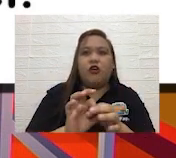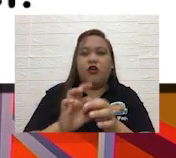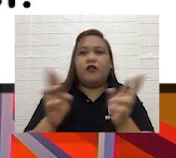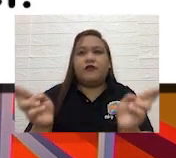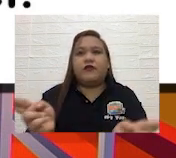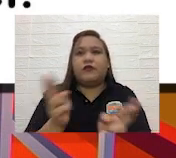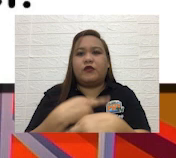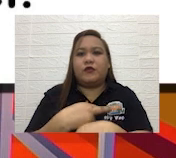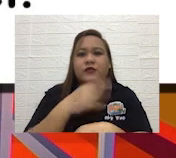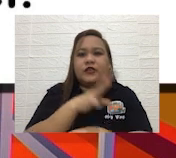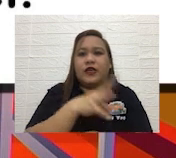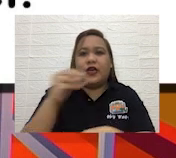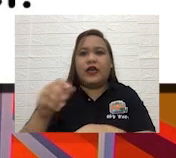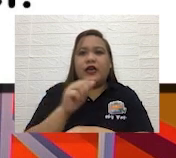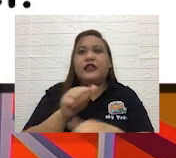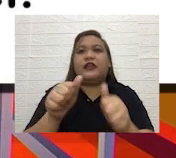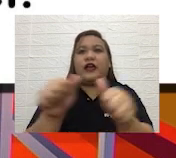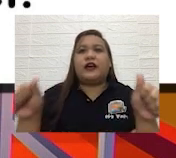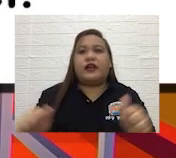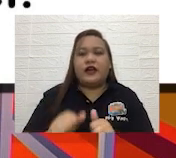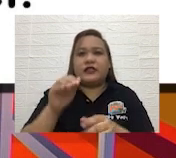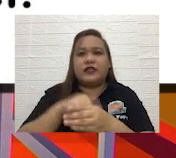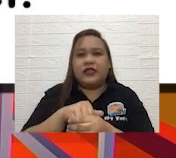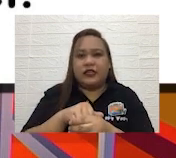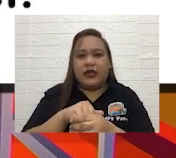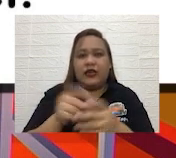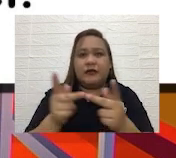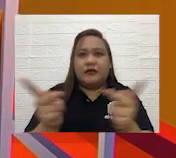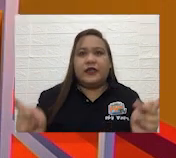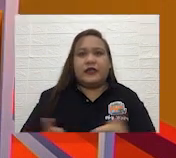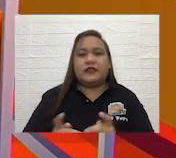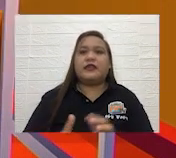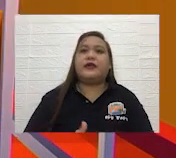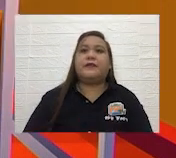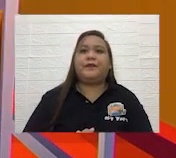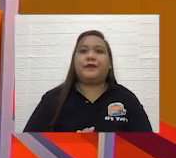is represented using various architectural symbols.